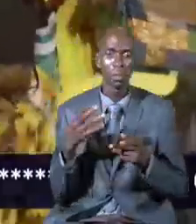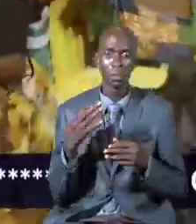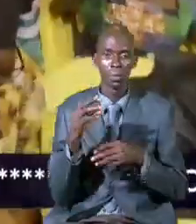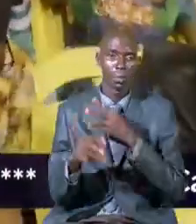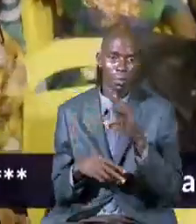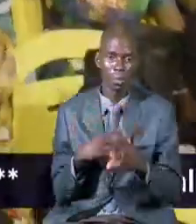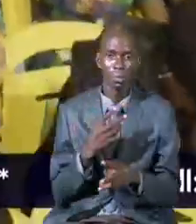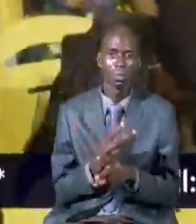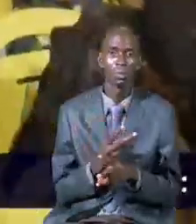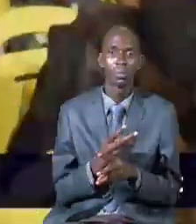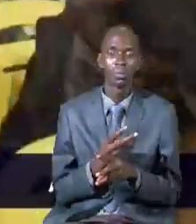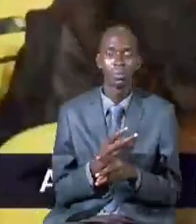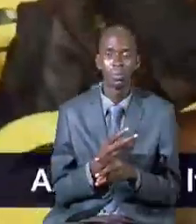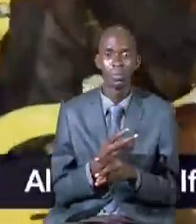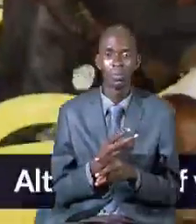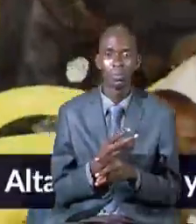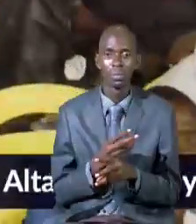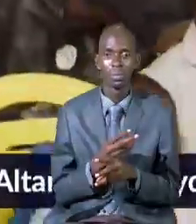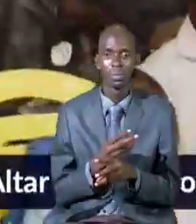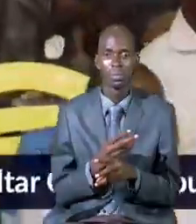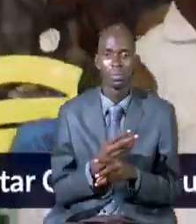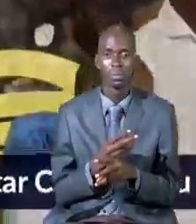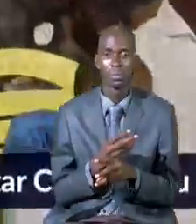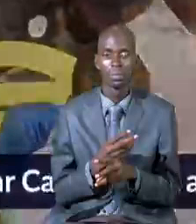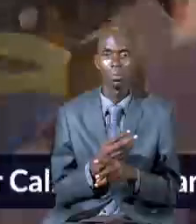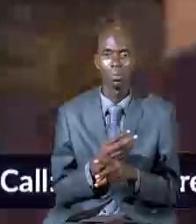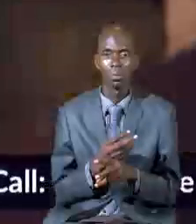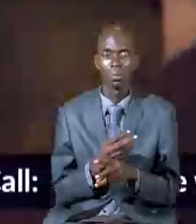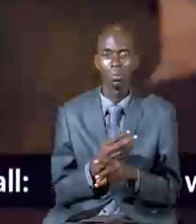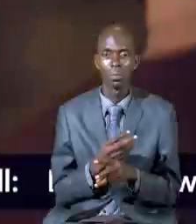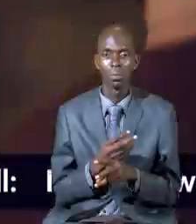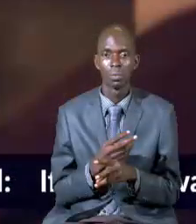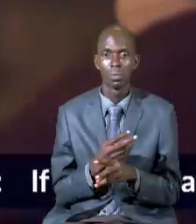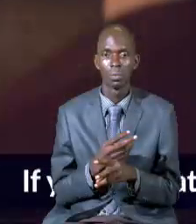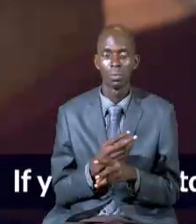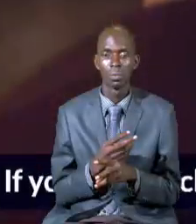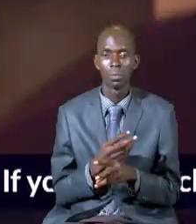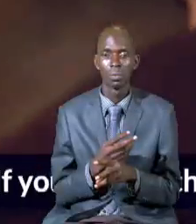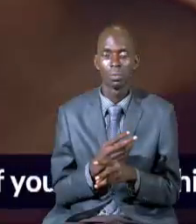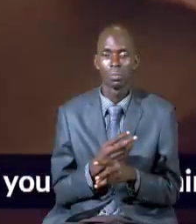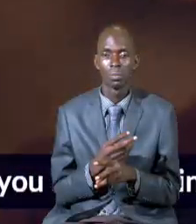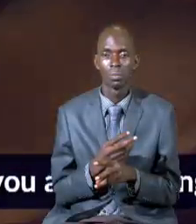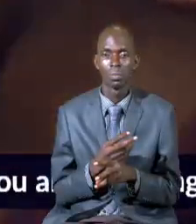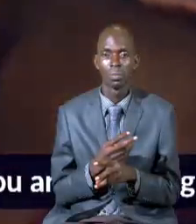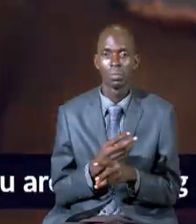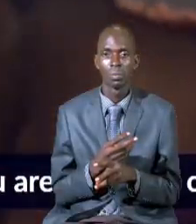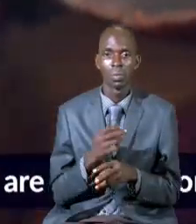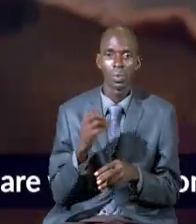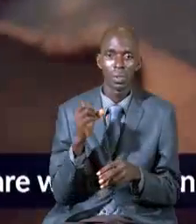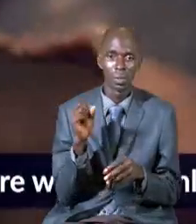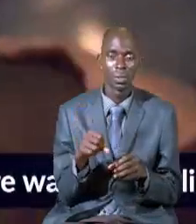in the peninsula of the Arabian Peninsula, yes,